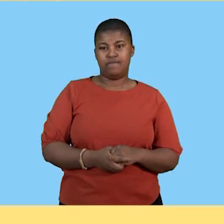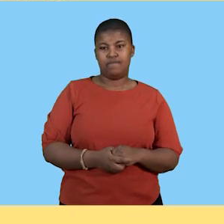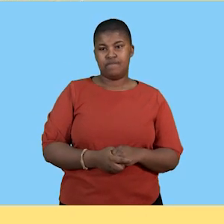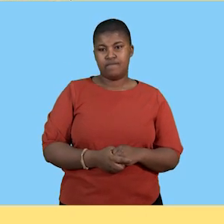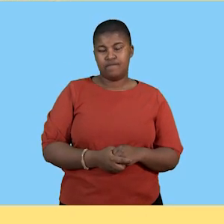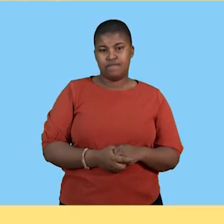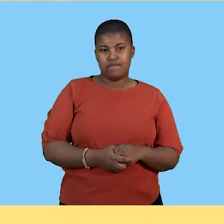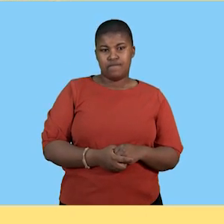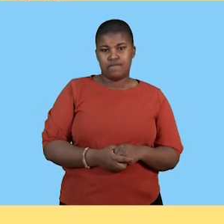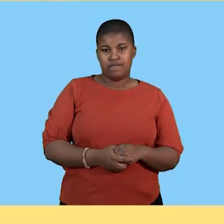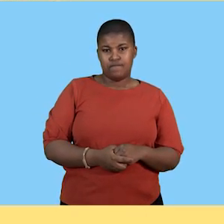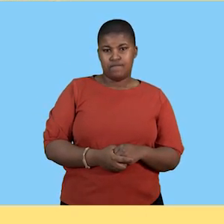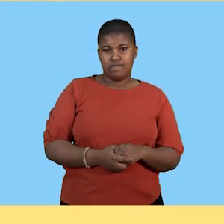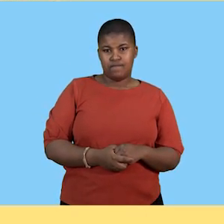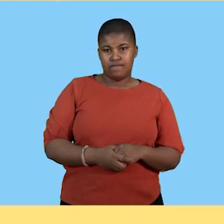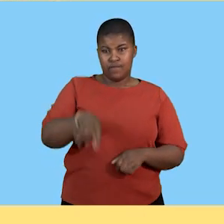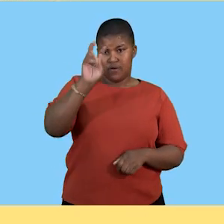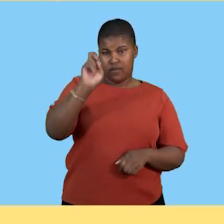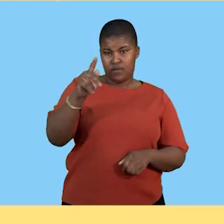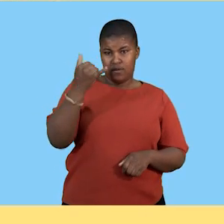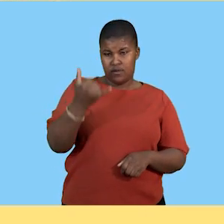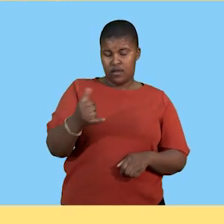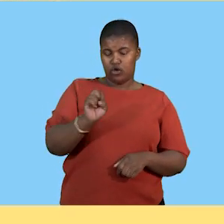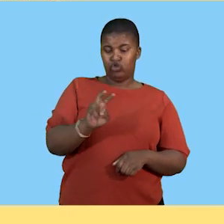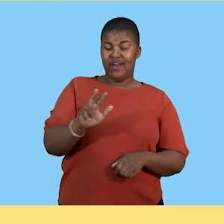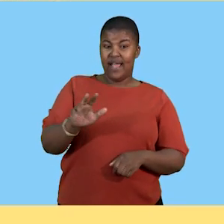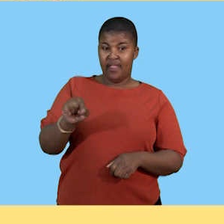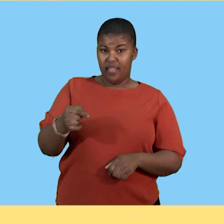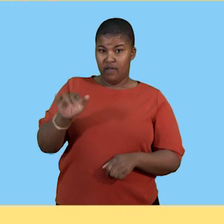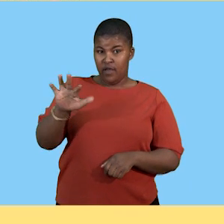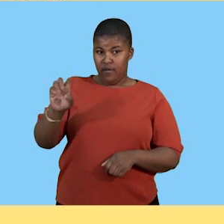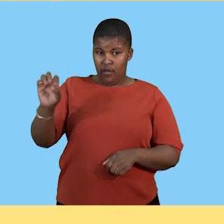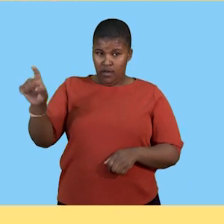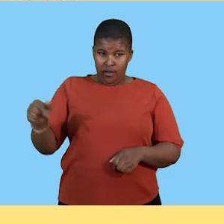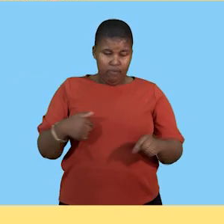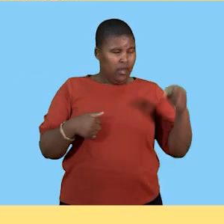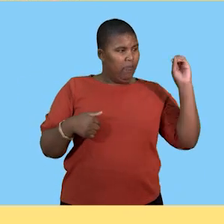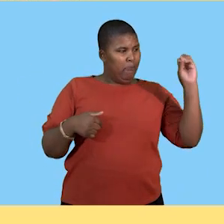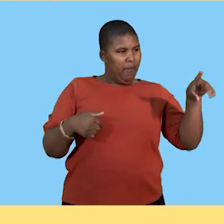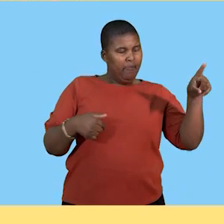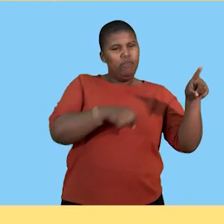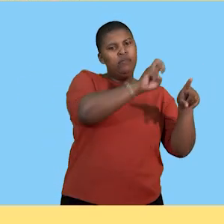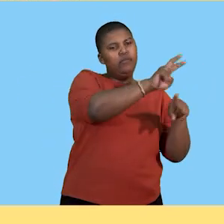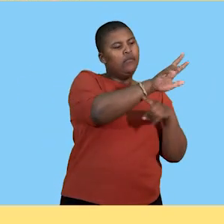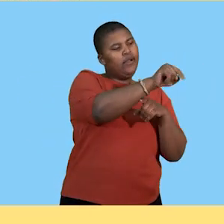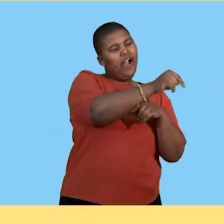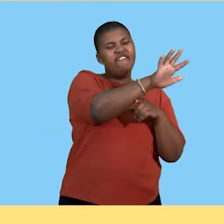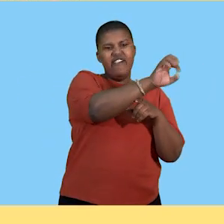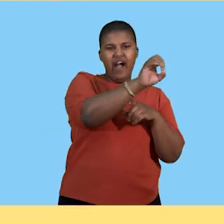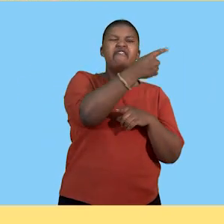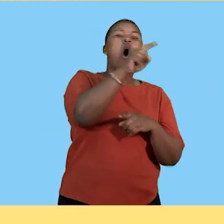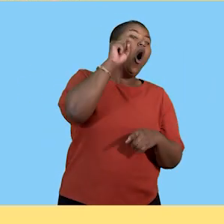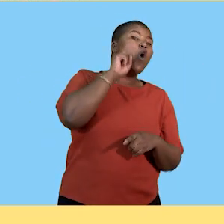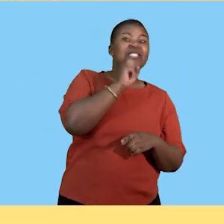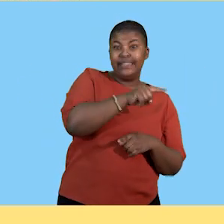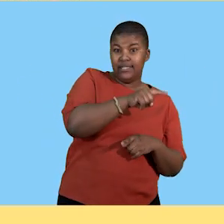28,500. 28,500. So I'll take my 28.5 and I'll bring it here. You have my 28.5.